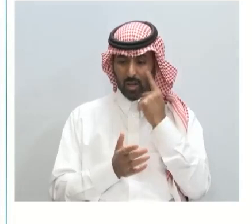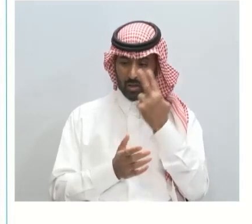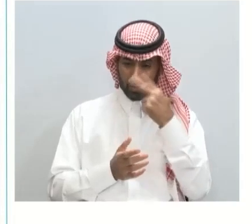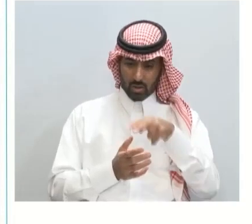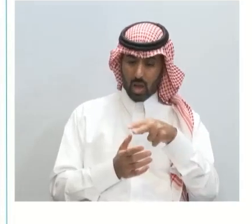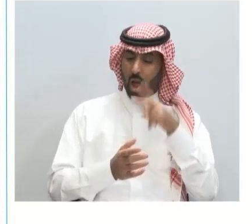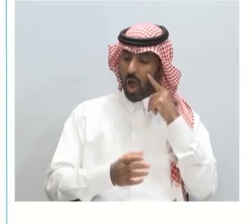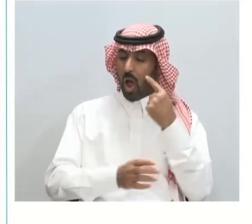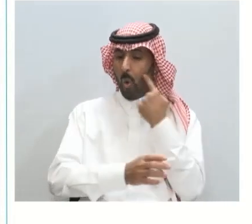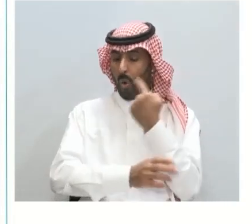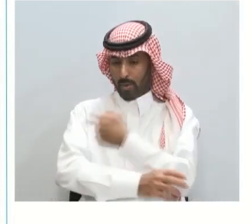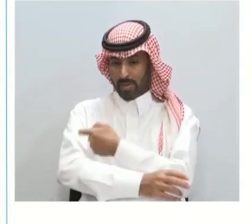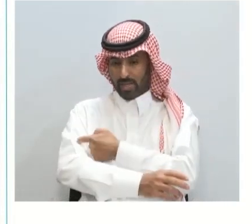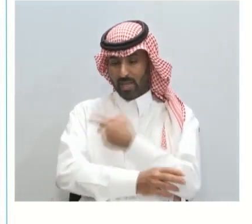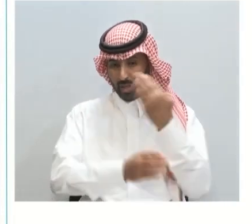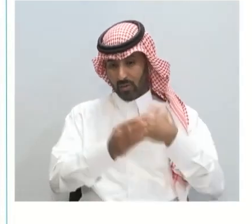our medical future.